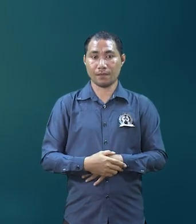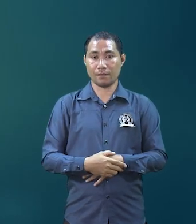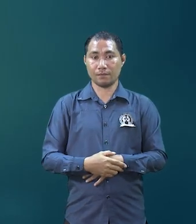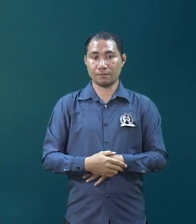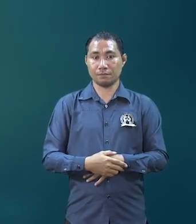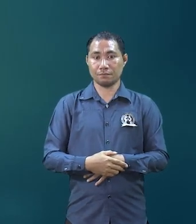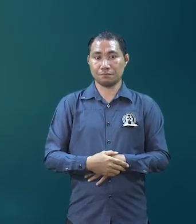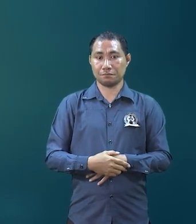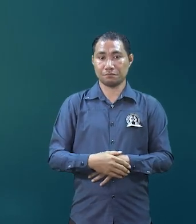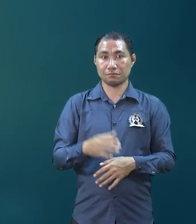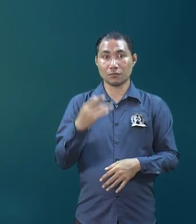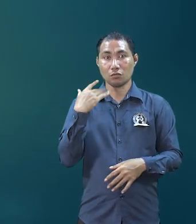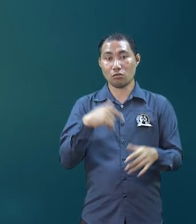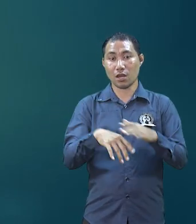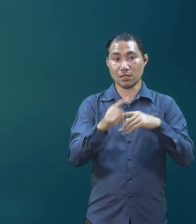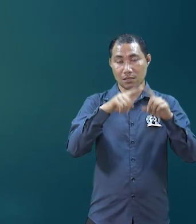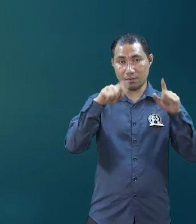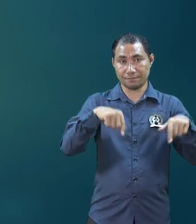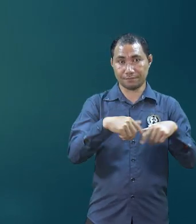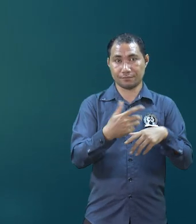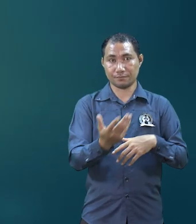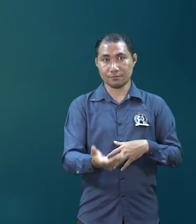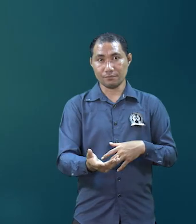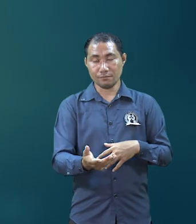Refrigerate promptly.